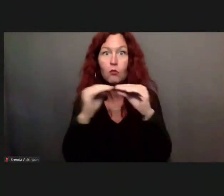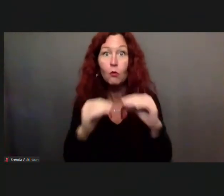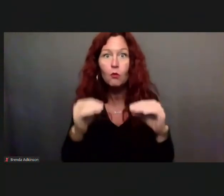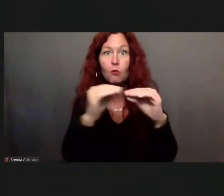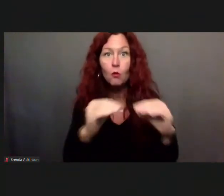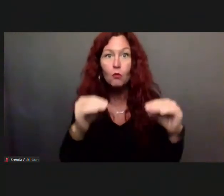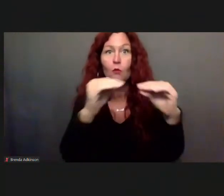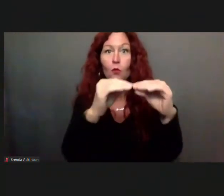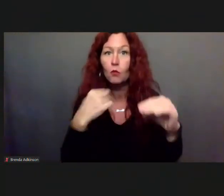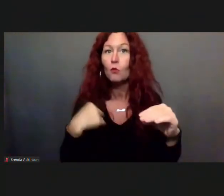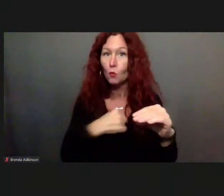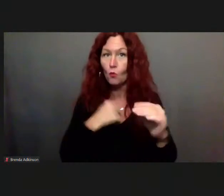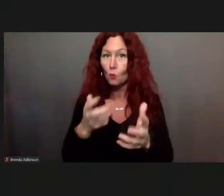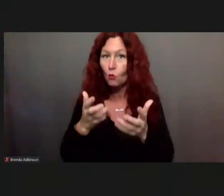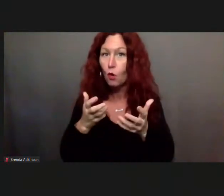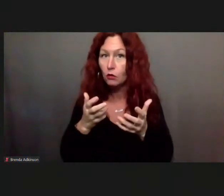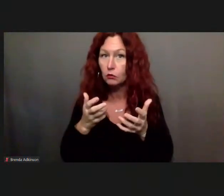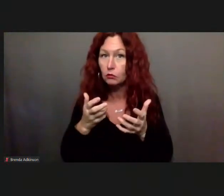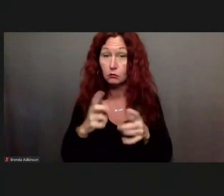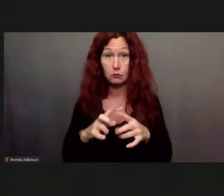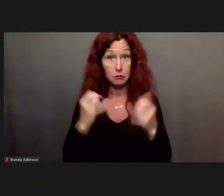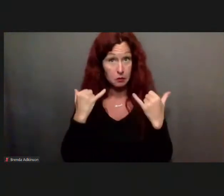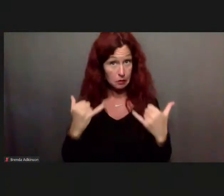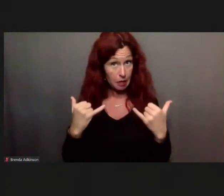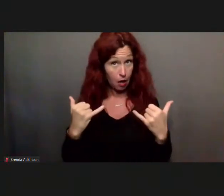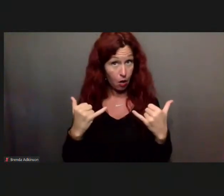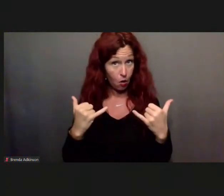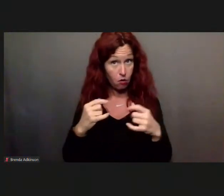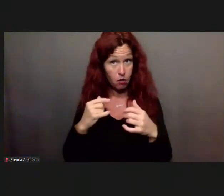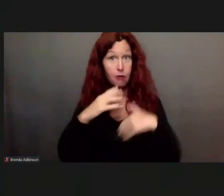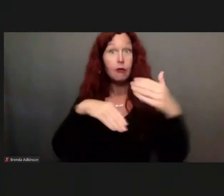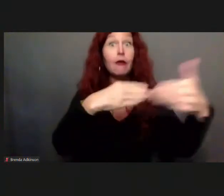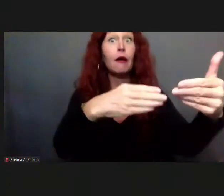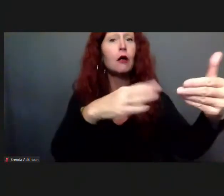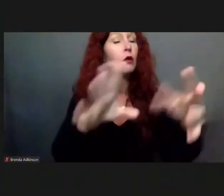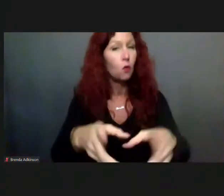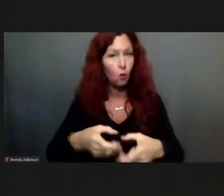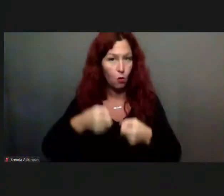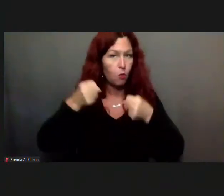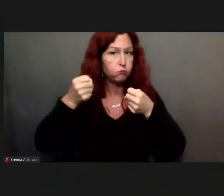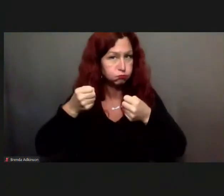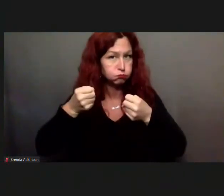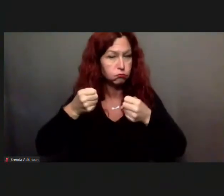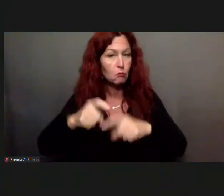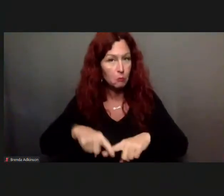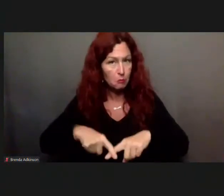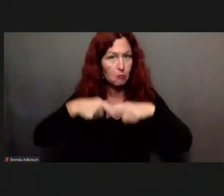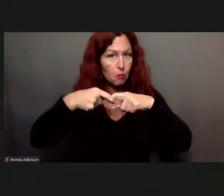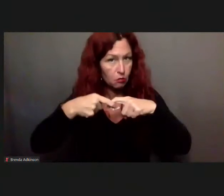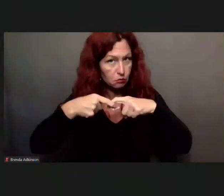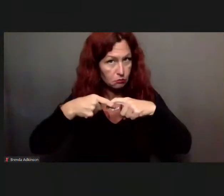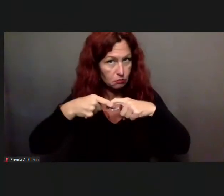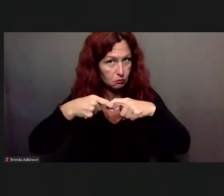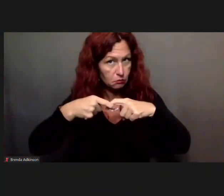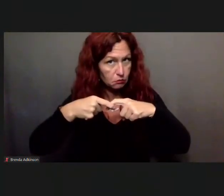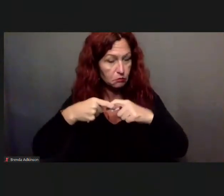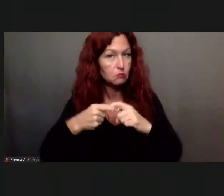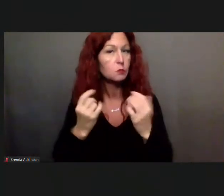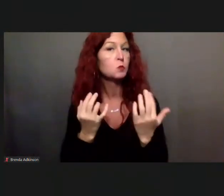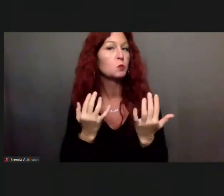pause right now until we see improvement. And I want to once again encourage our seniors to stay safer at